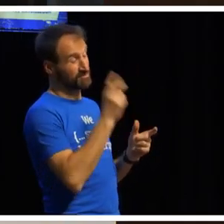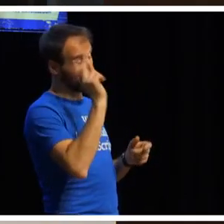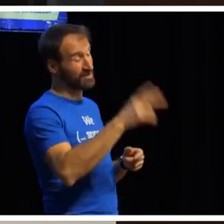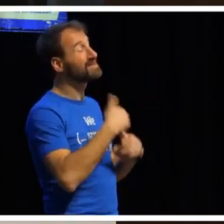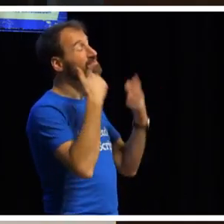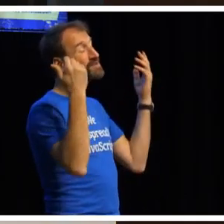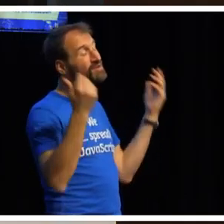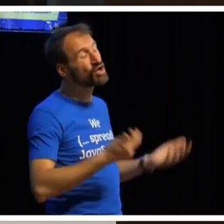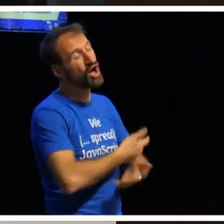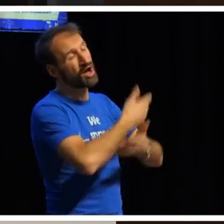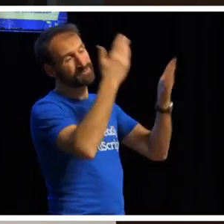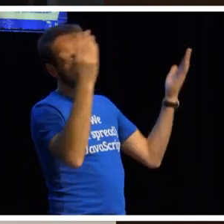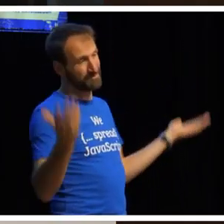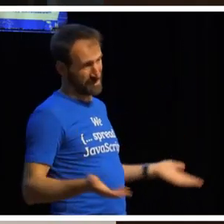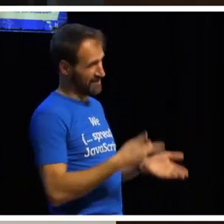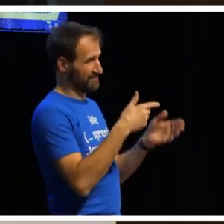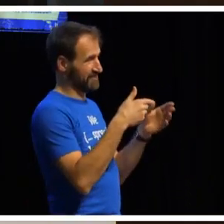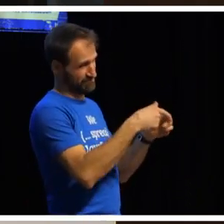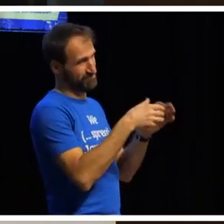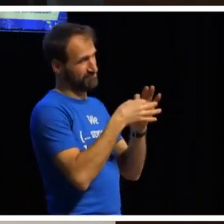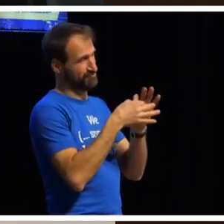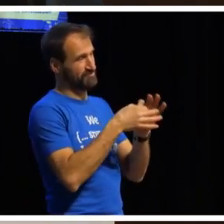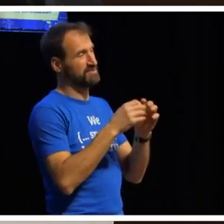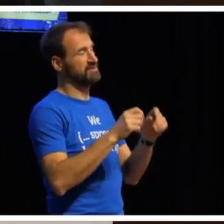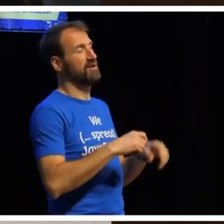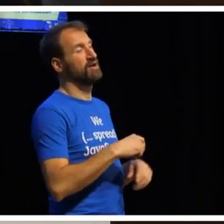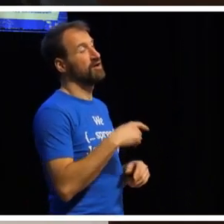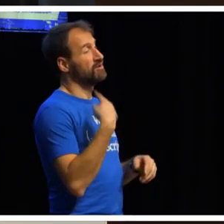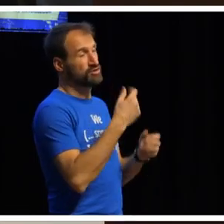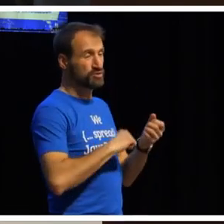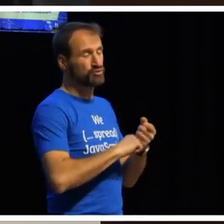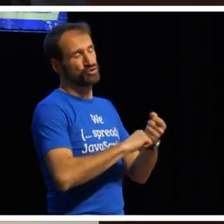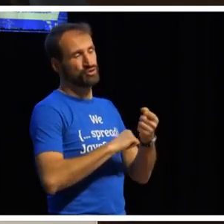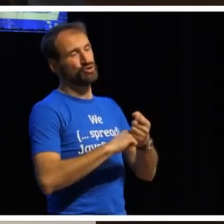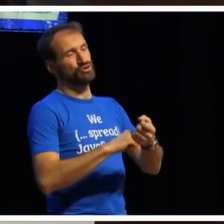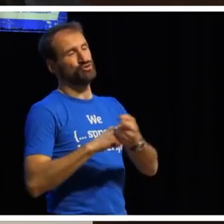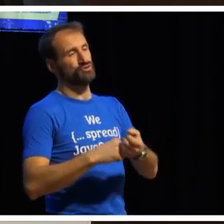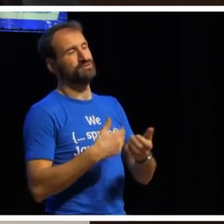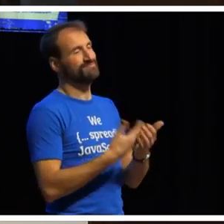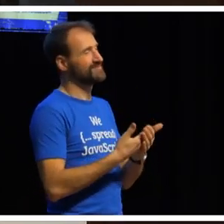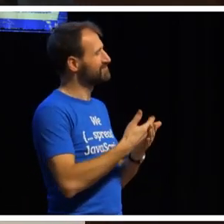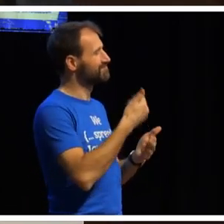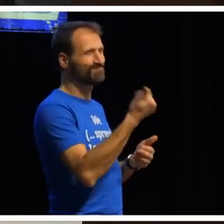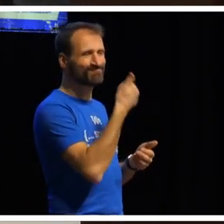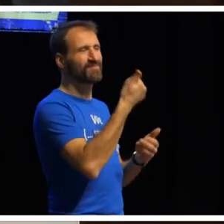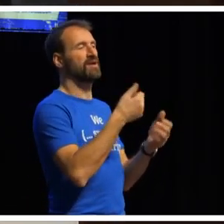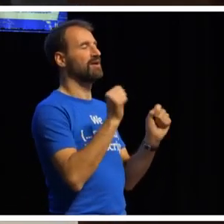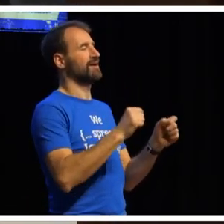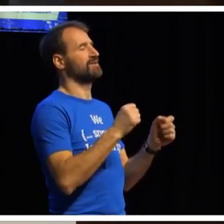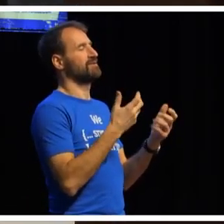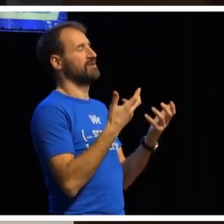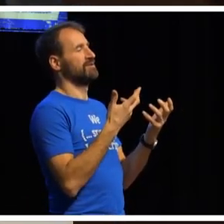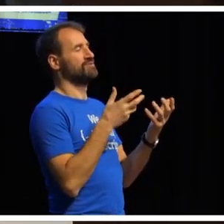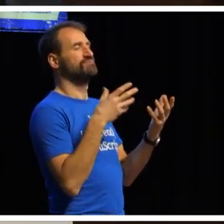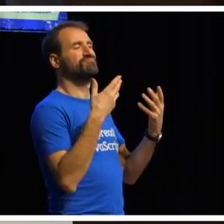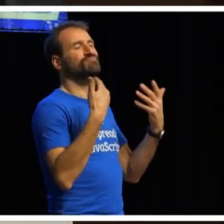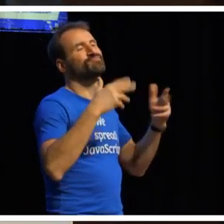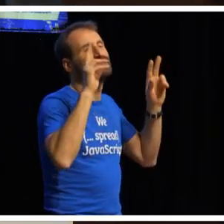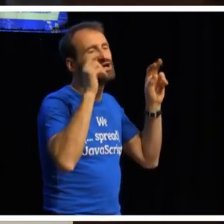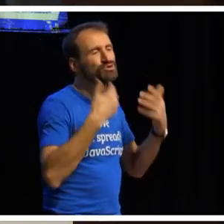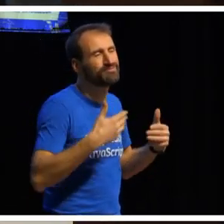supported. So yeah, I mean, it's a great thing to have a play with. And hacking around